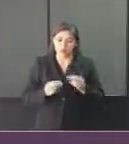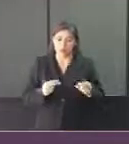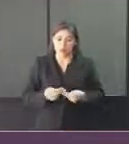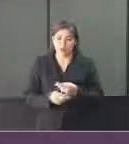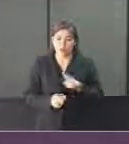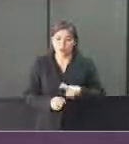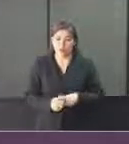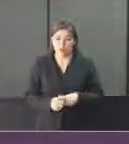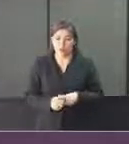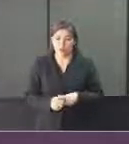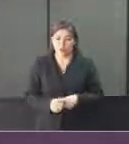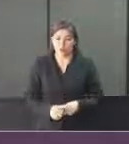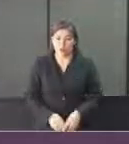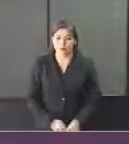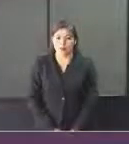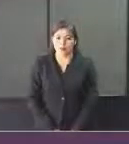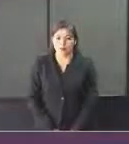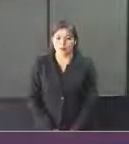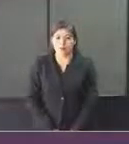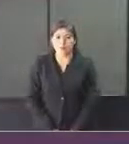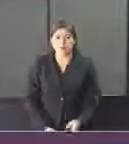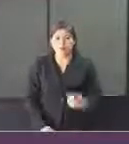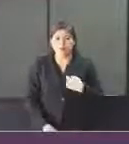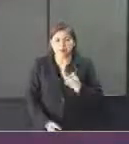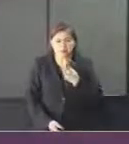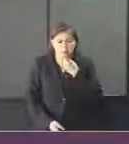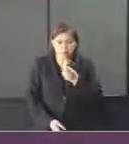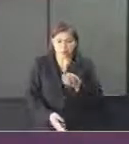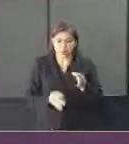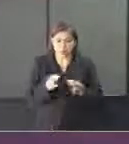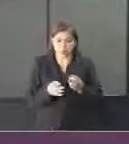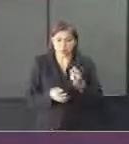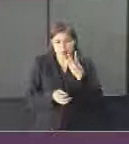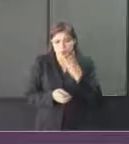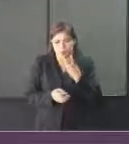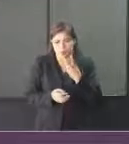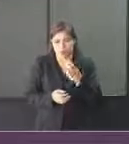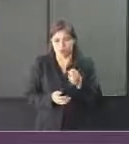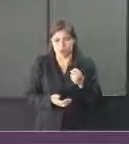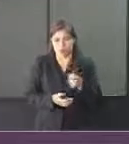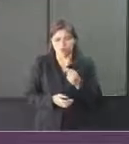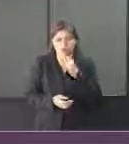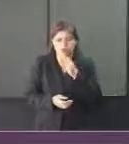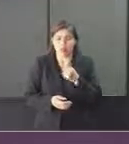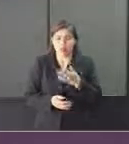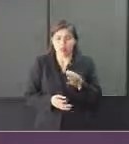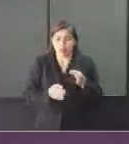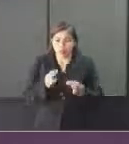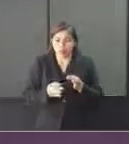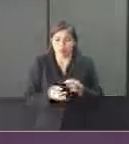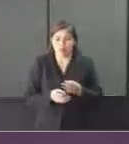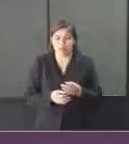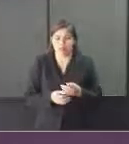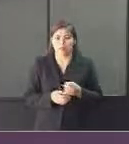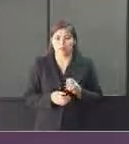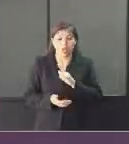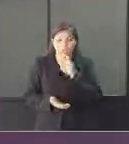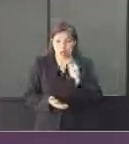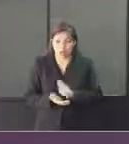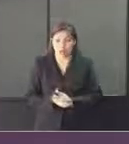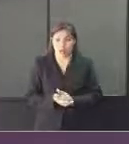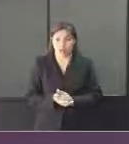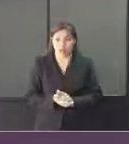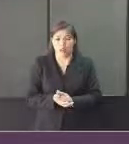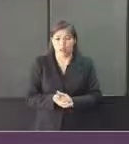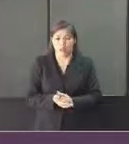the legal system, I mean the three branches, the